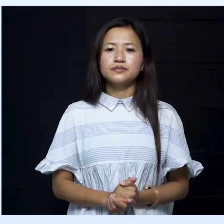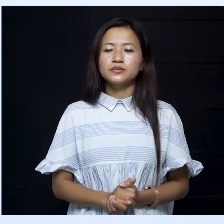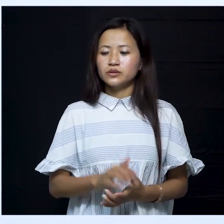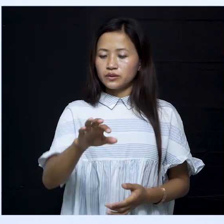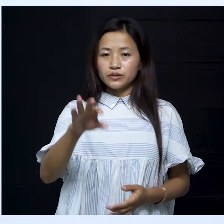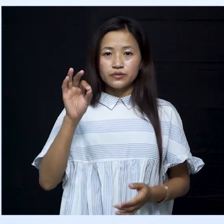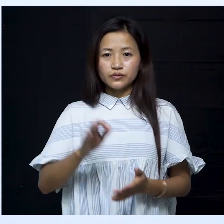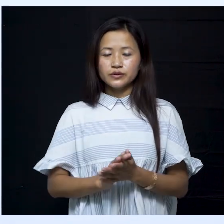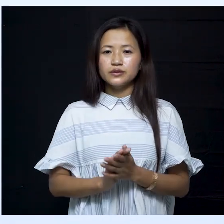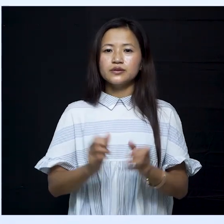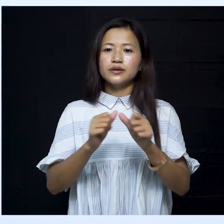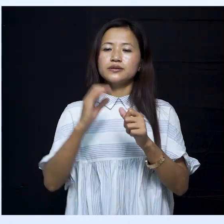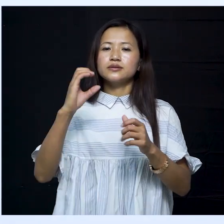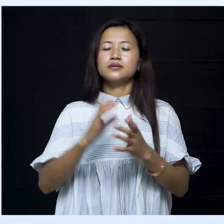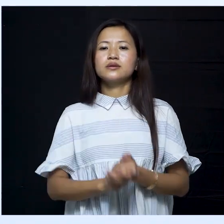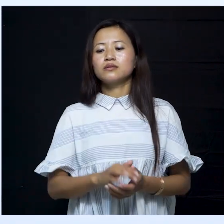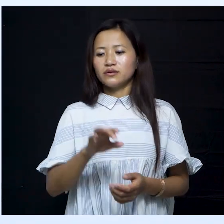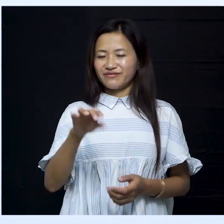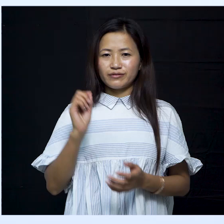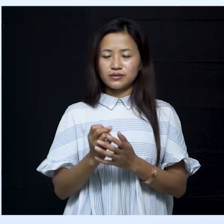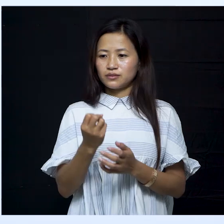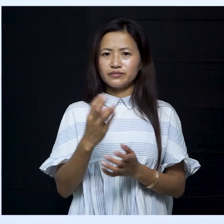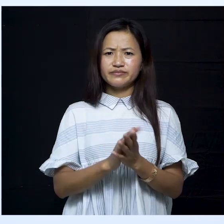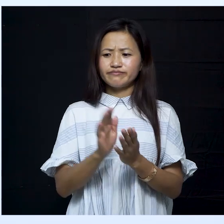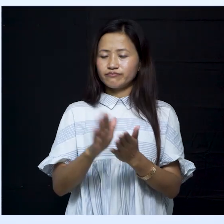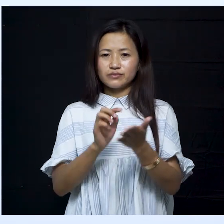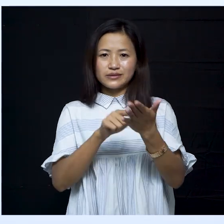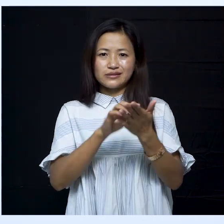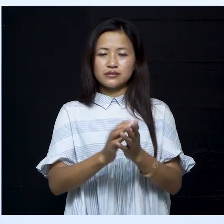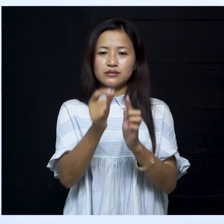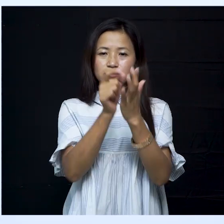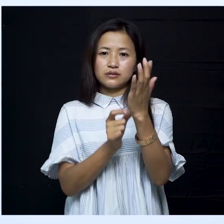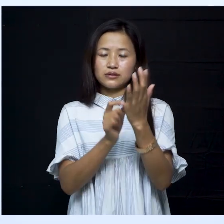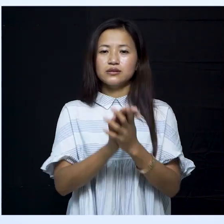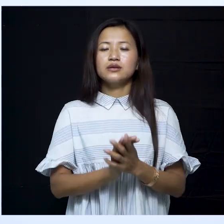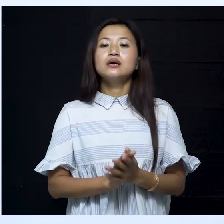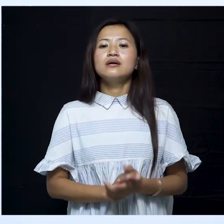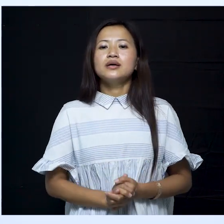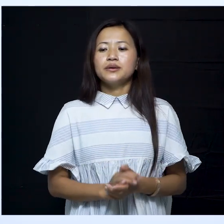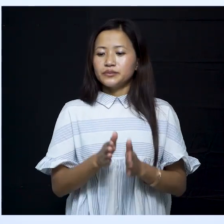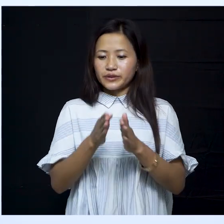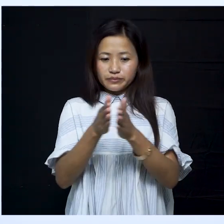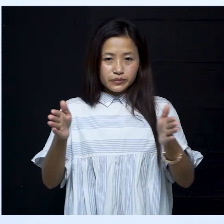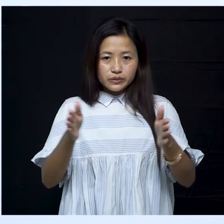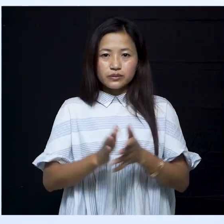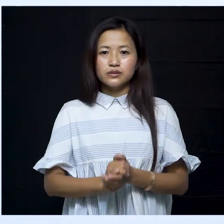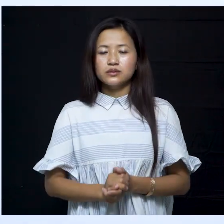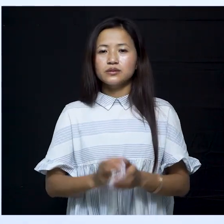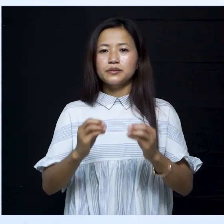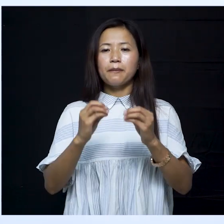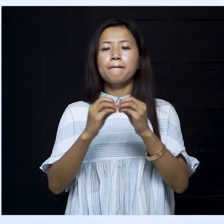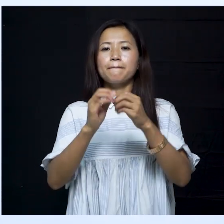You would find that in this essay, you would find some marked differences, a detailed study of some marked differences between